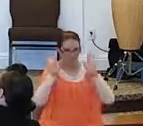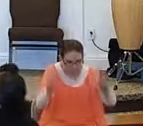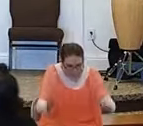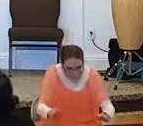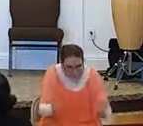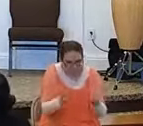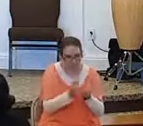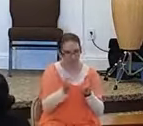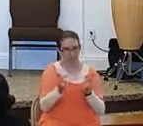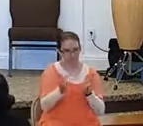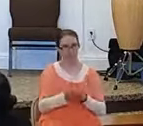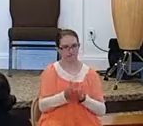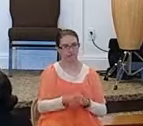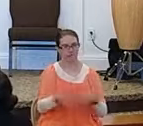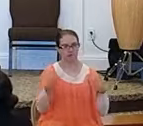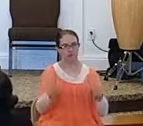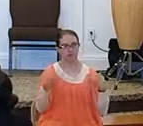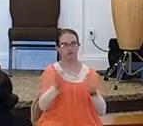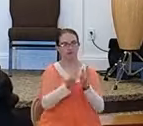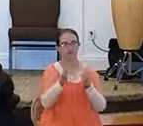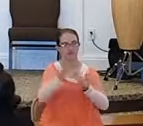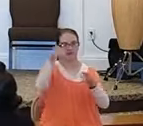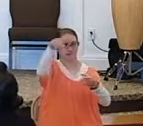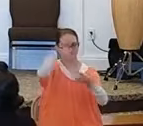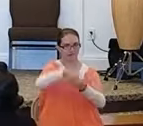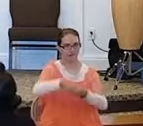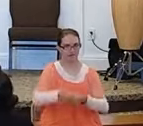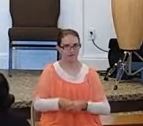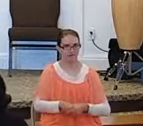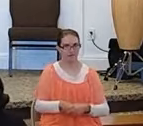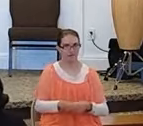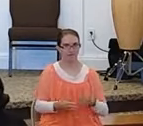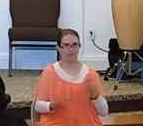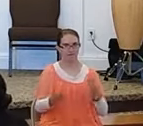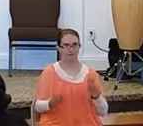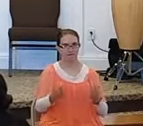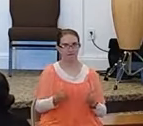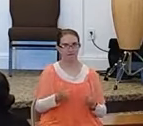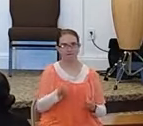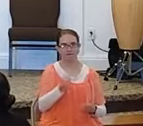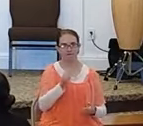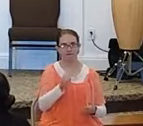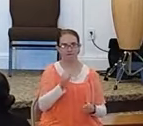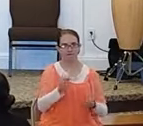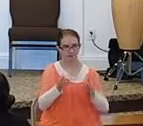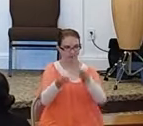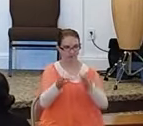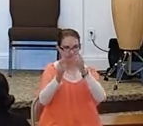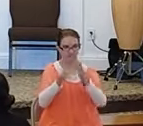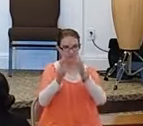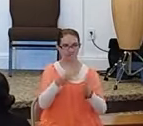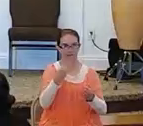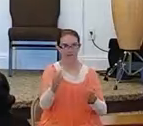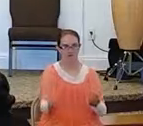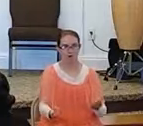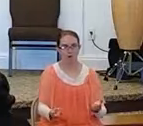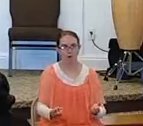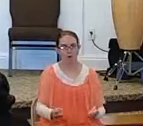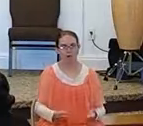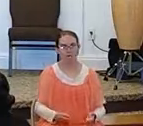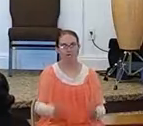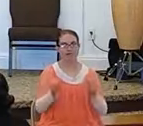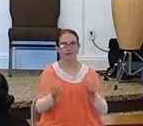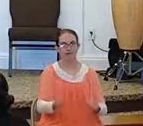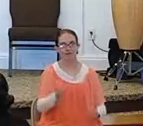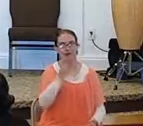of Jesus. You've got Jesus on the inside. They're not falling in honor of you. They're falling because of him. Amen. But